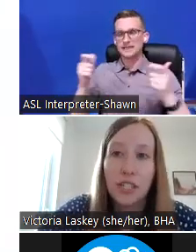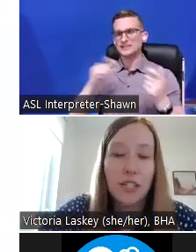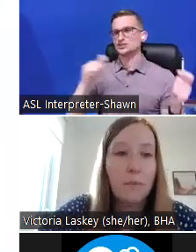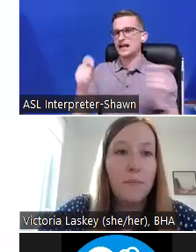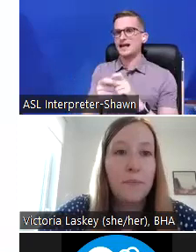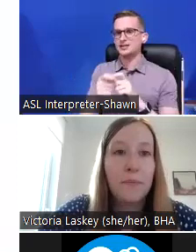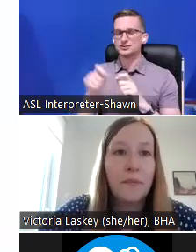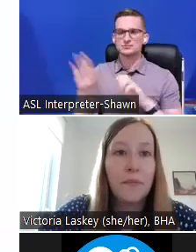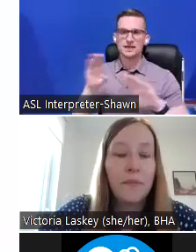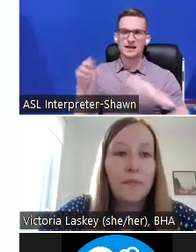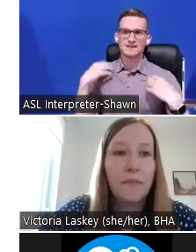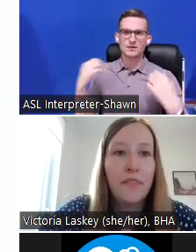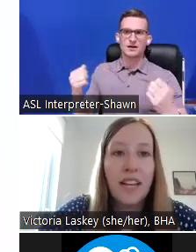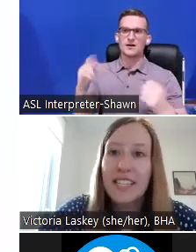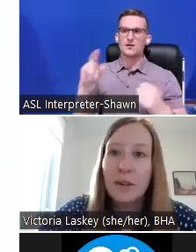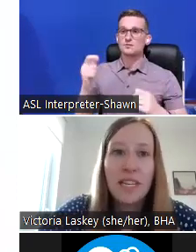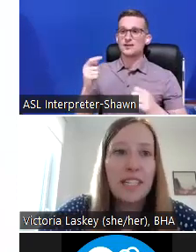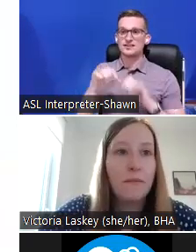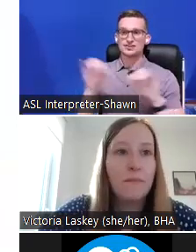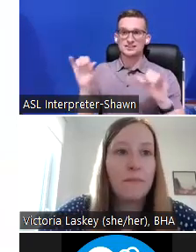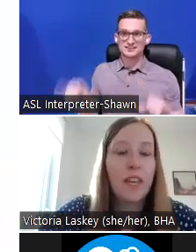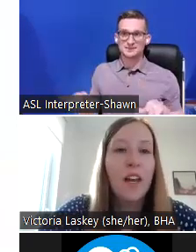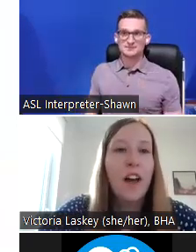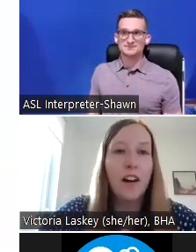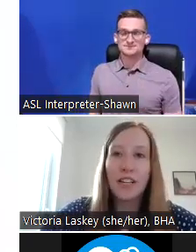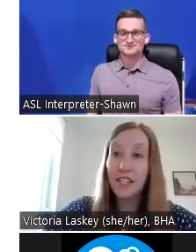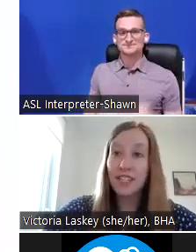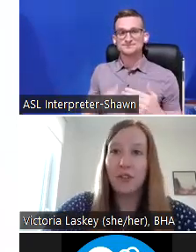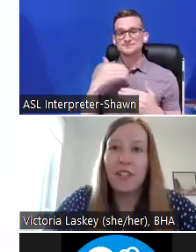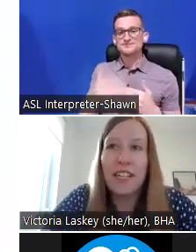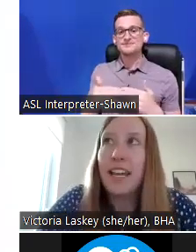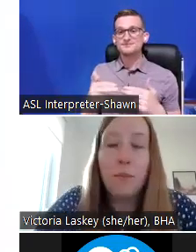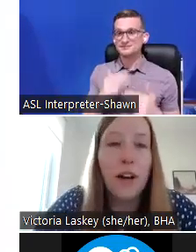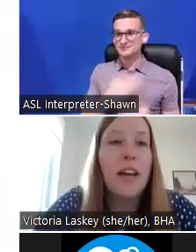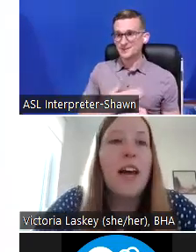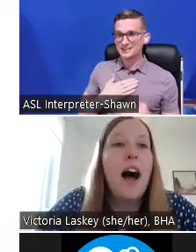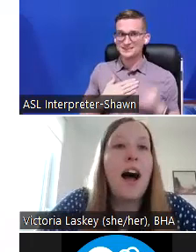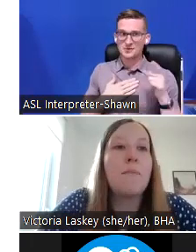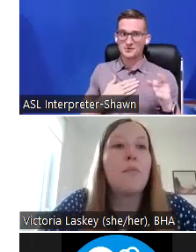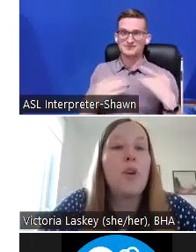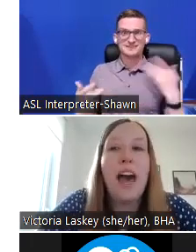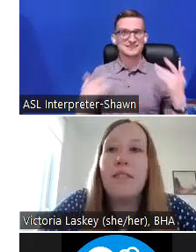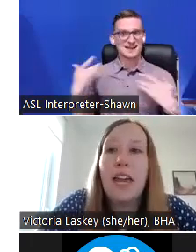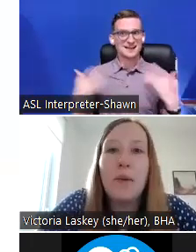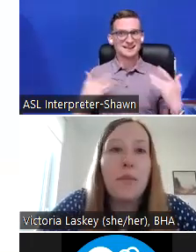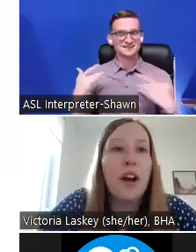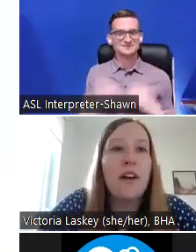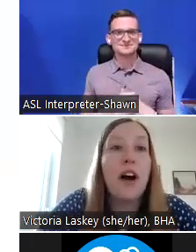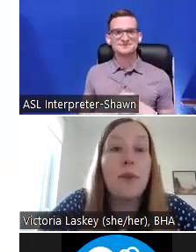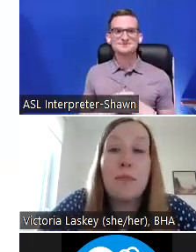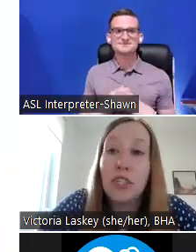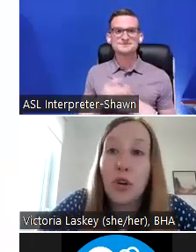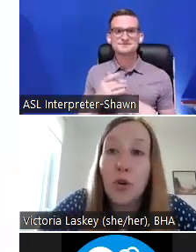regulation system. Next slide, please. All right, so this is the really exciting part. We have a number